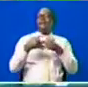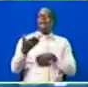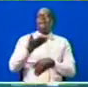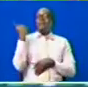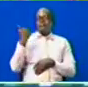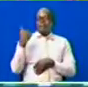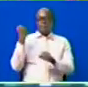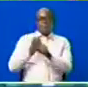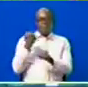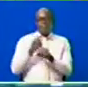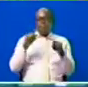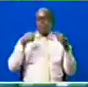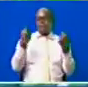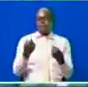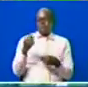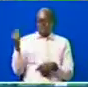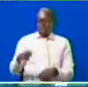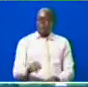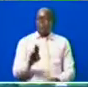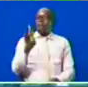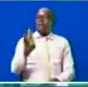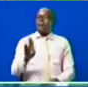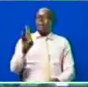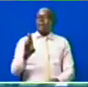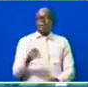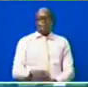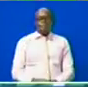best performing team that month.